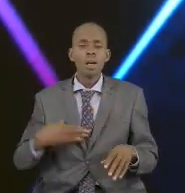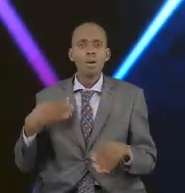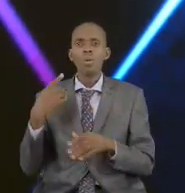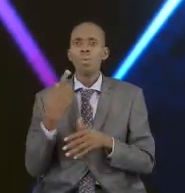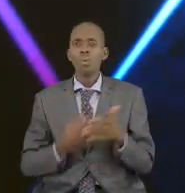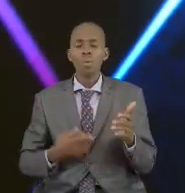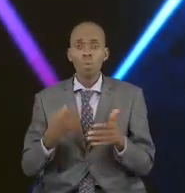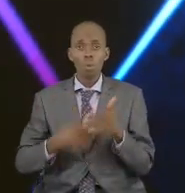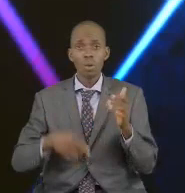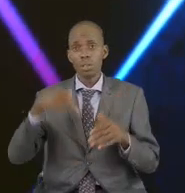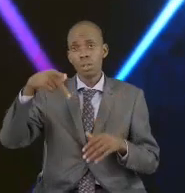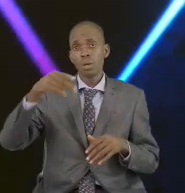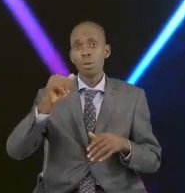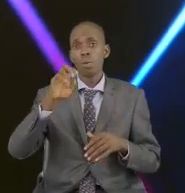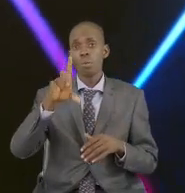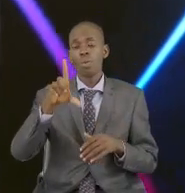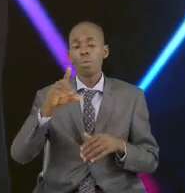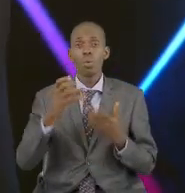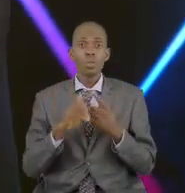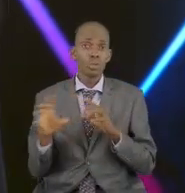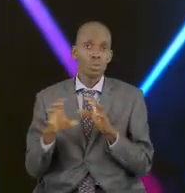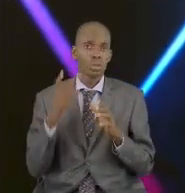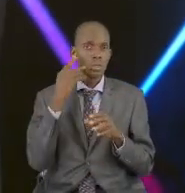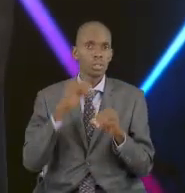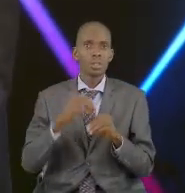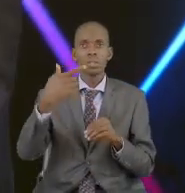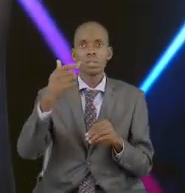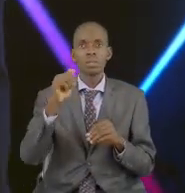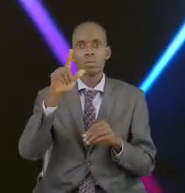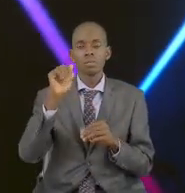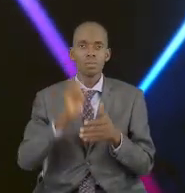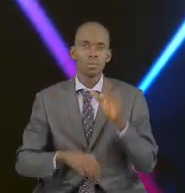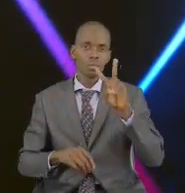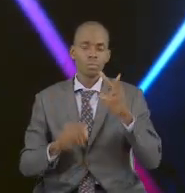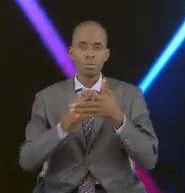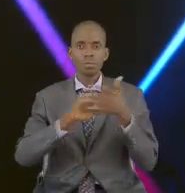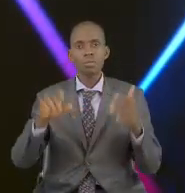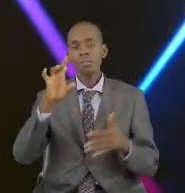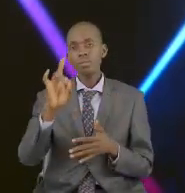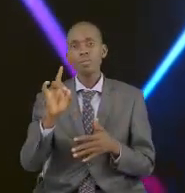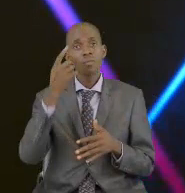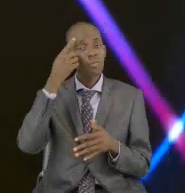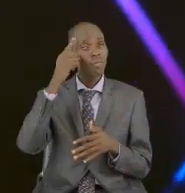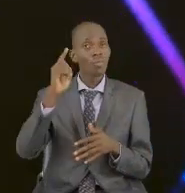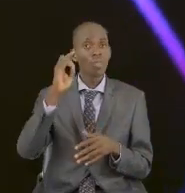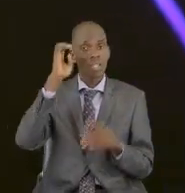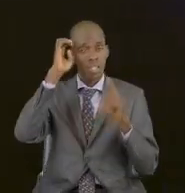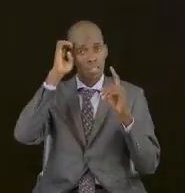that. He said in Galatians chapter 2, reading from verse 8, for he that